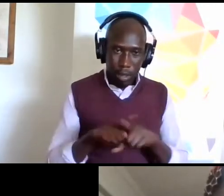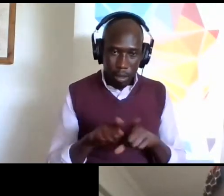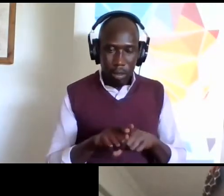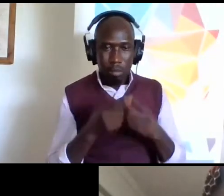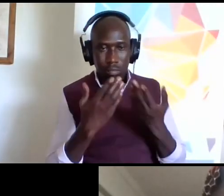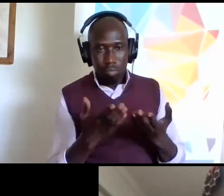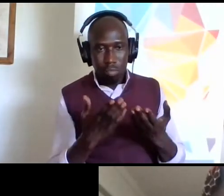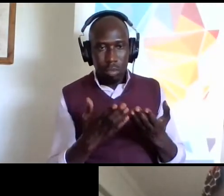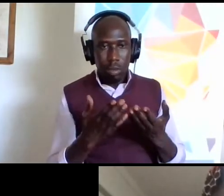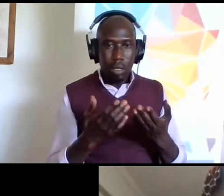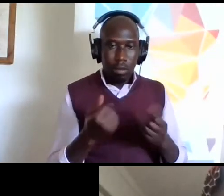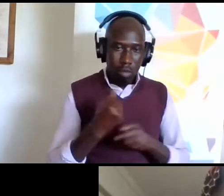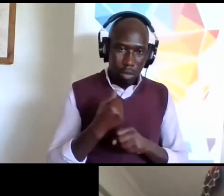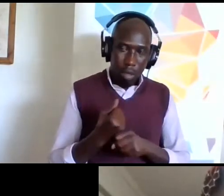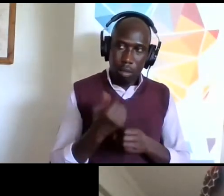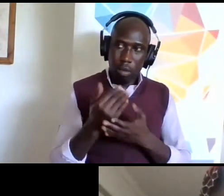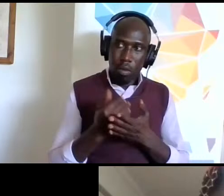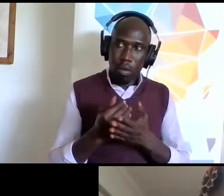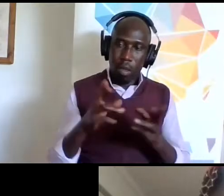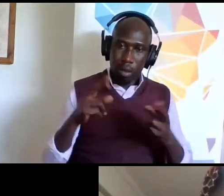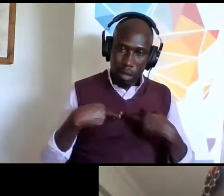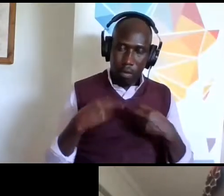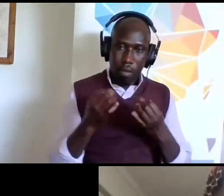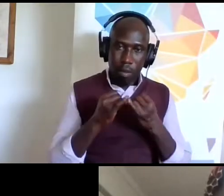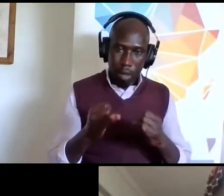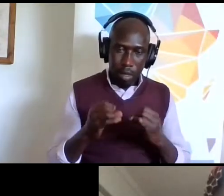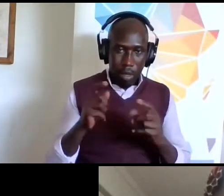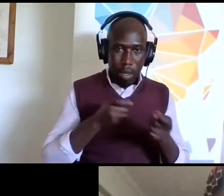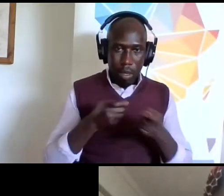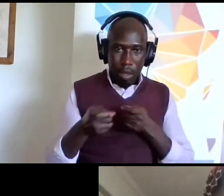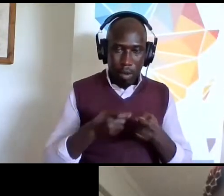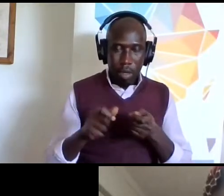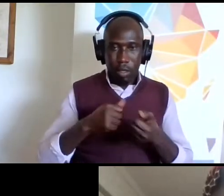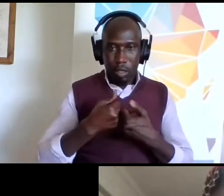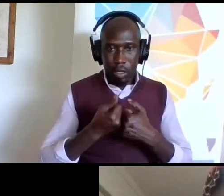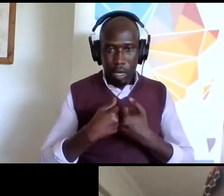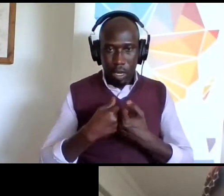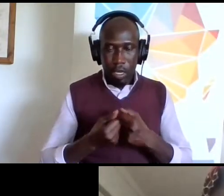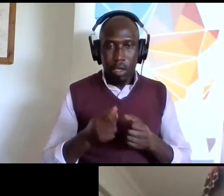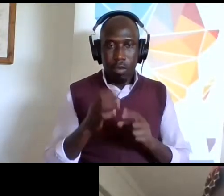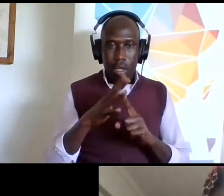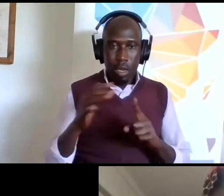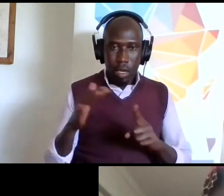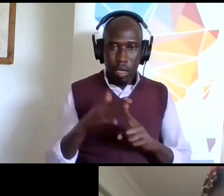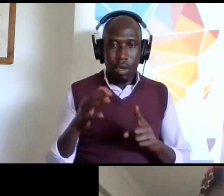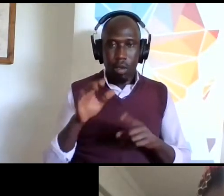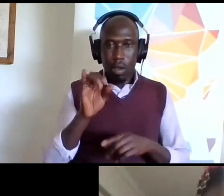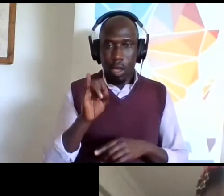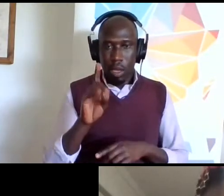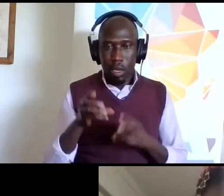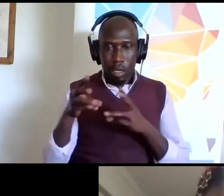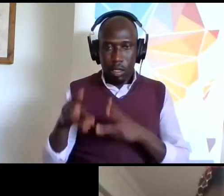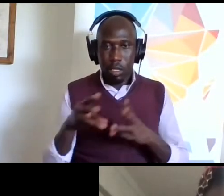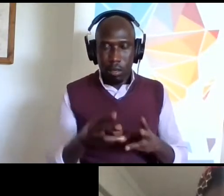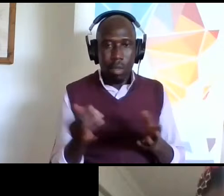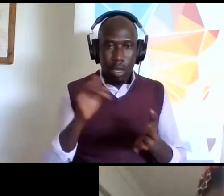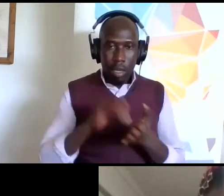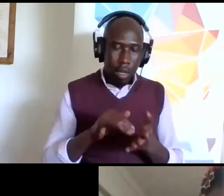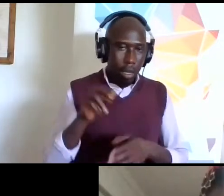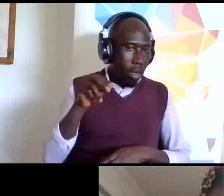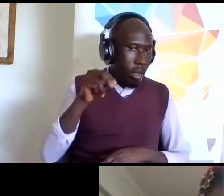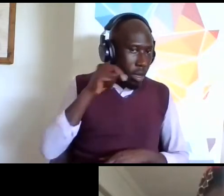result of low uptake or implementation and governance challenges with digital ID systems. For instance, again,